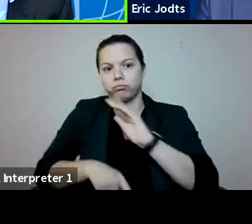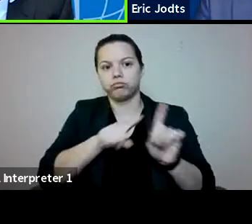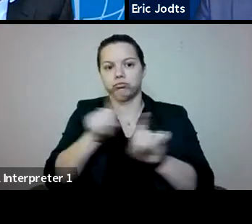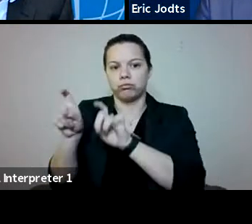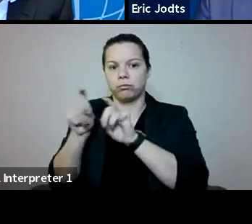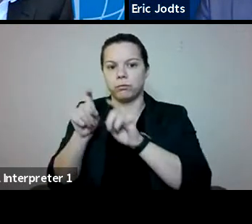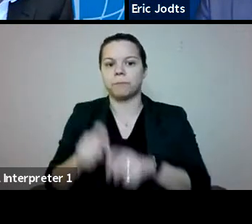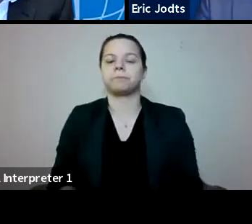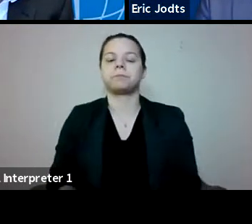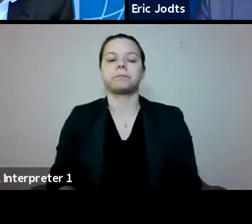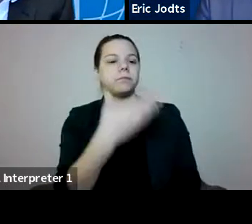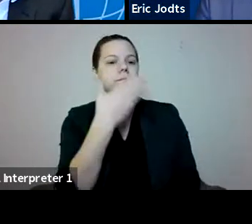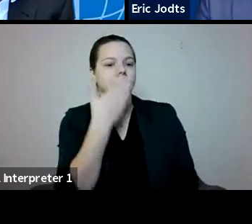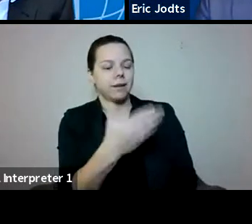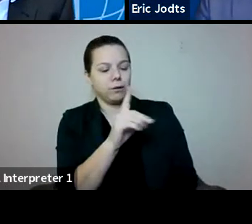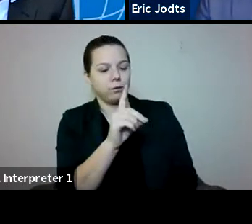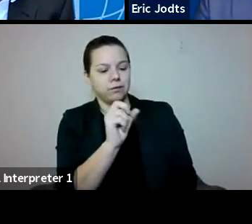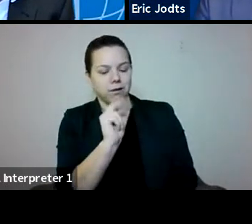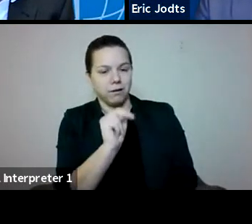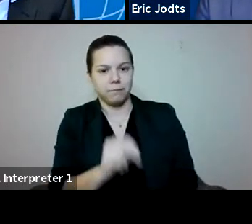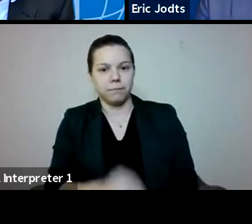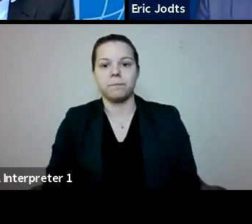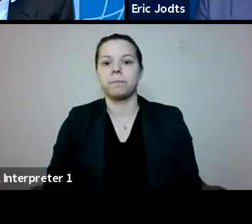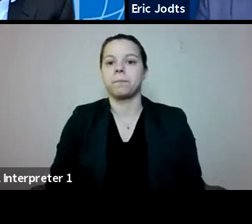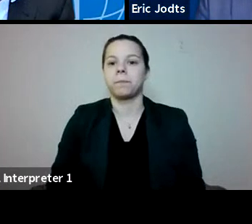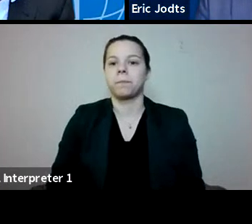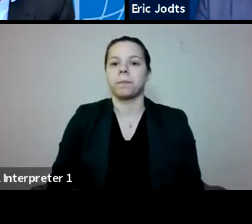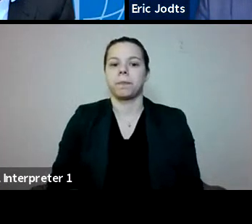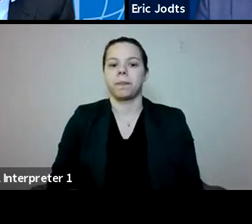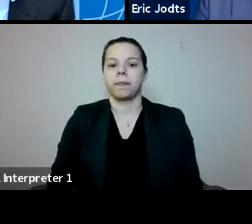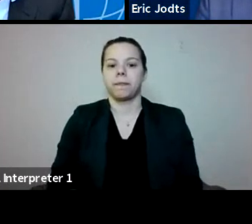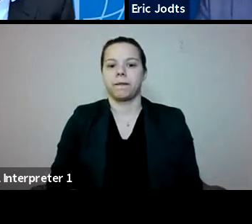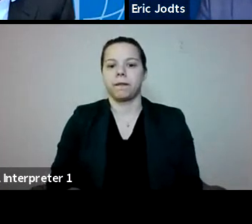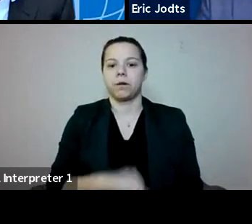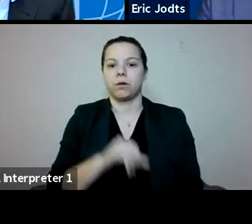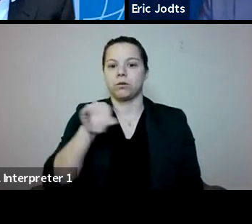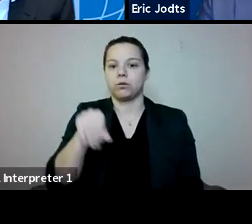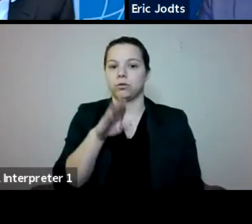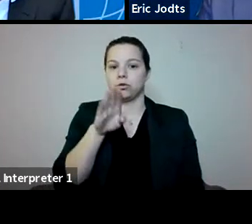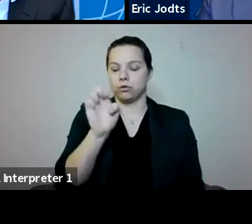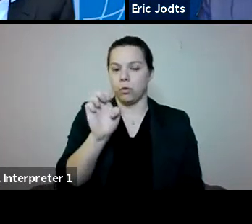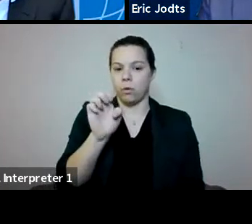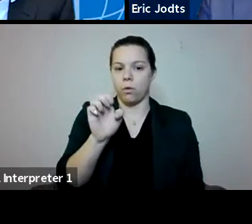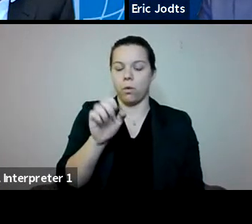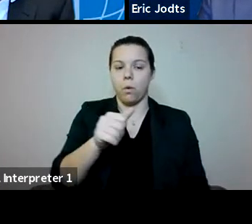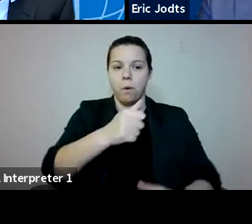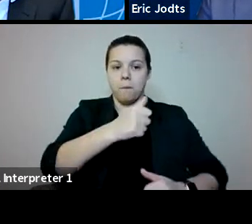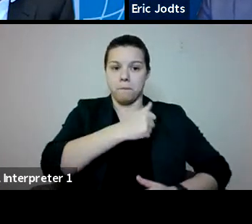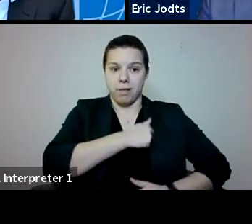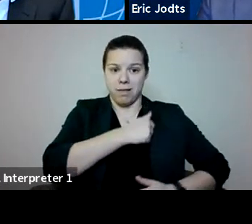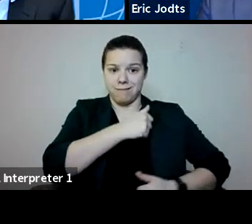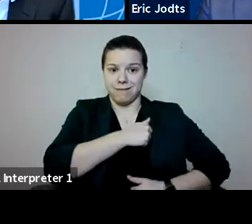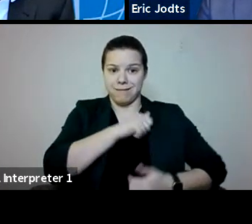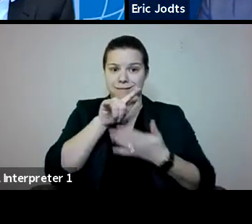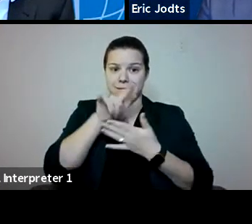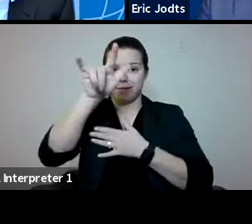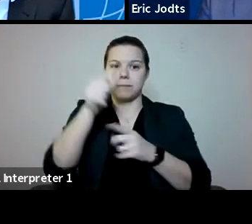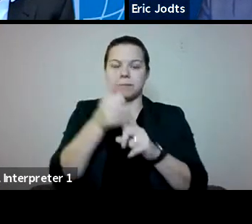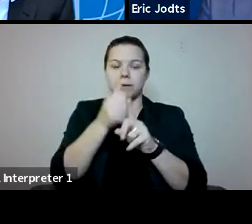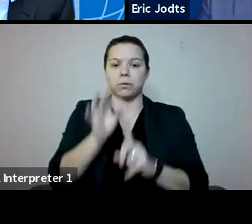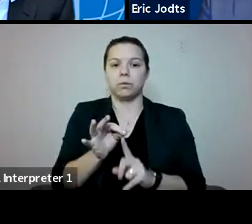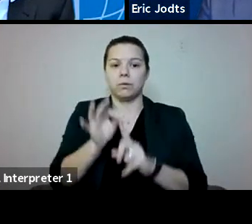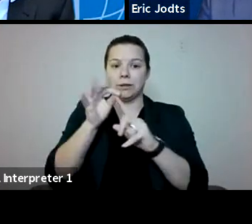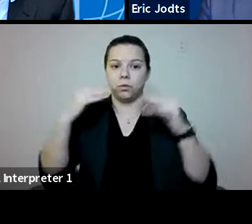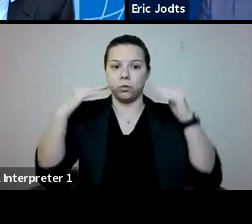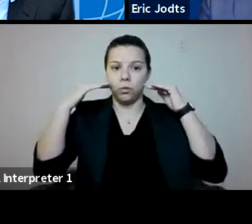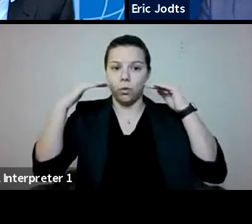Thanks, Don. I've got one for you here, Joe. Military aircraft have unique noise